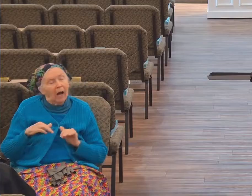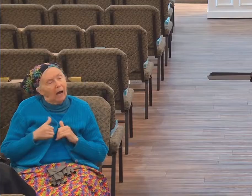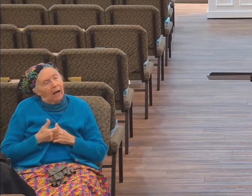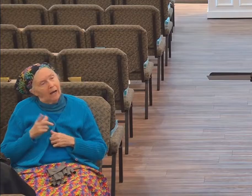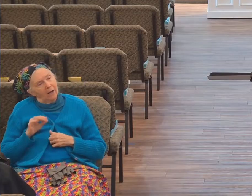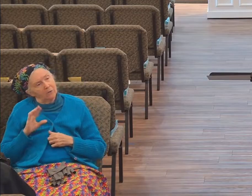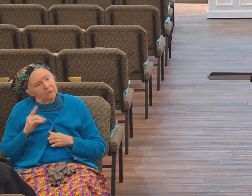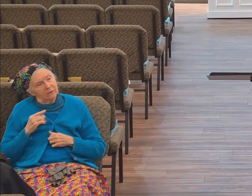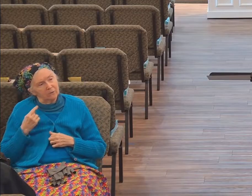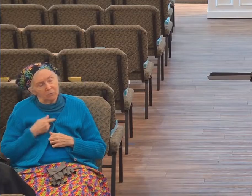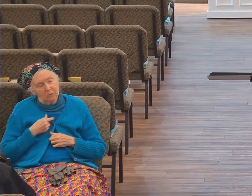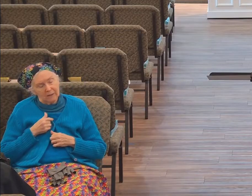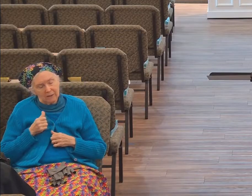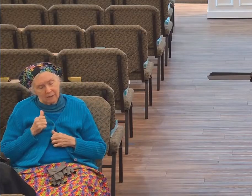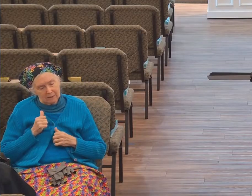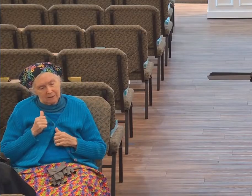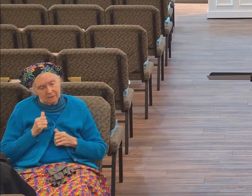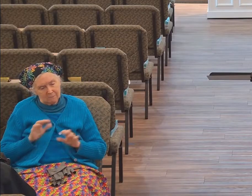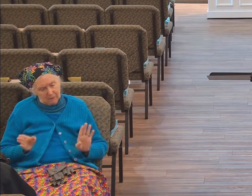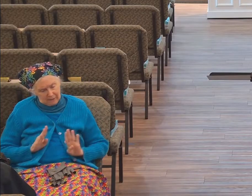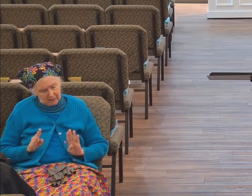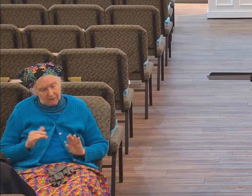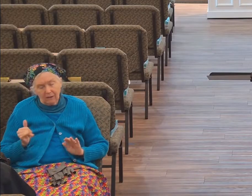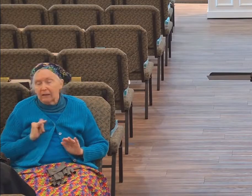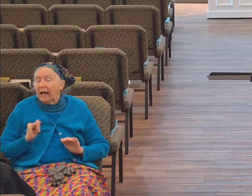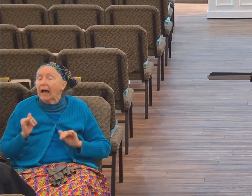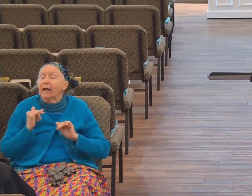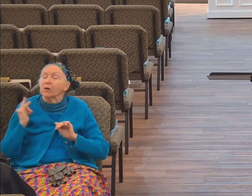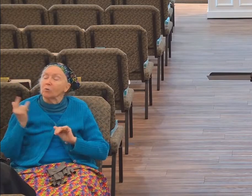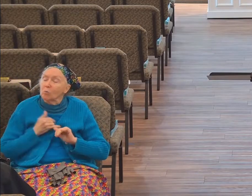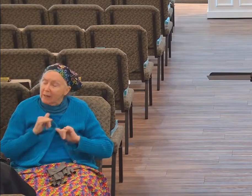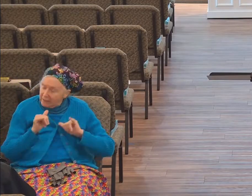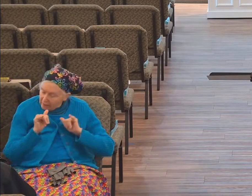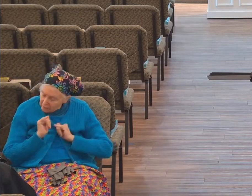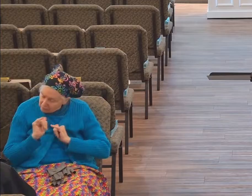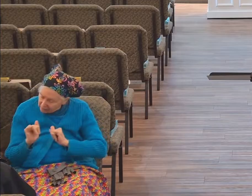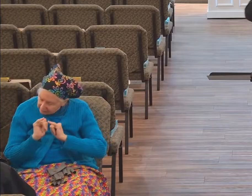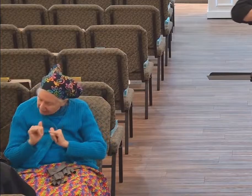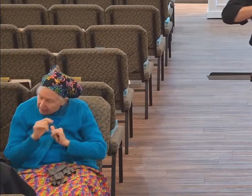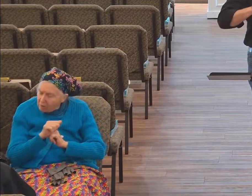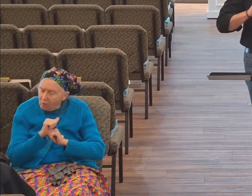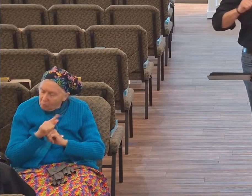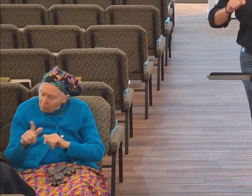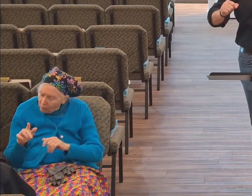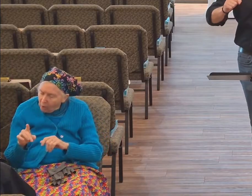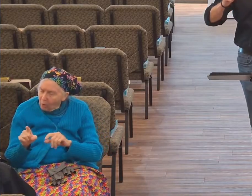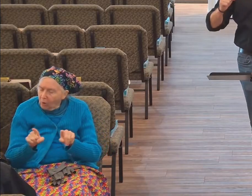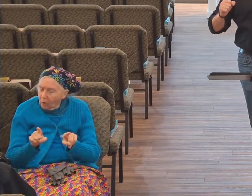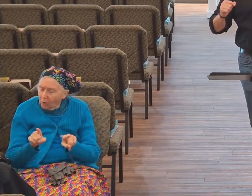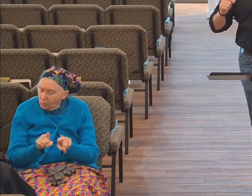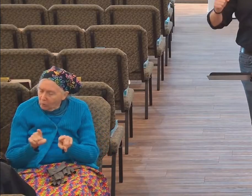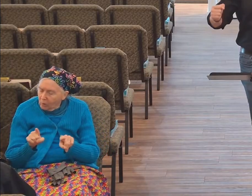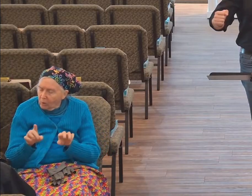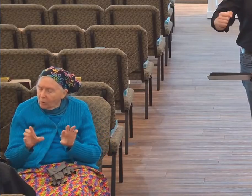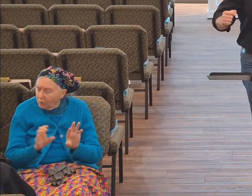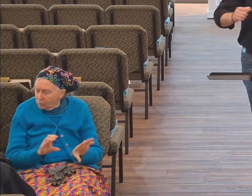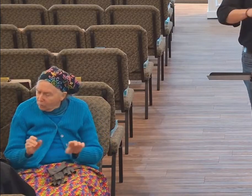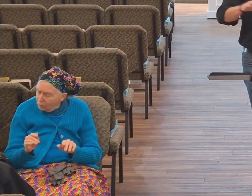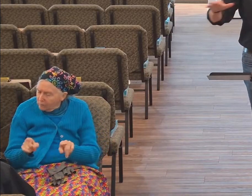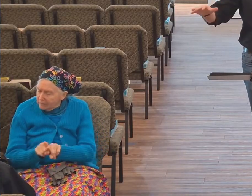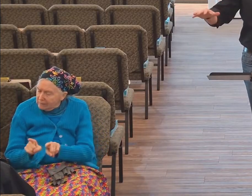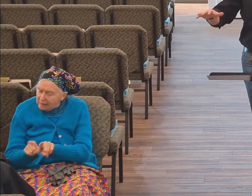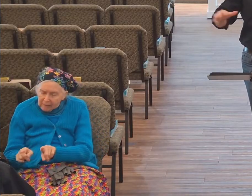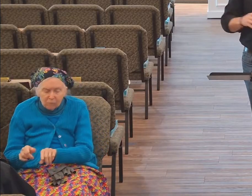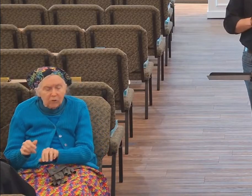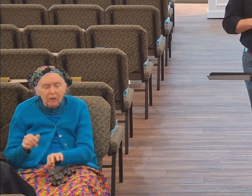Like we were a part of you. No different. All in this together, doing all the same things, functioning, working, doing our part, pulling our weight,